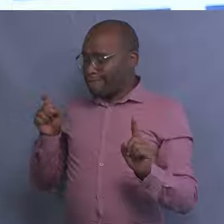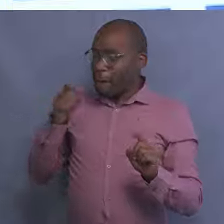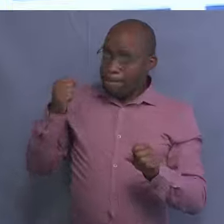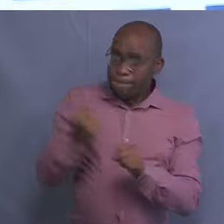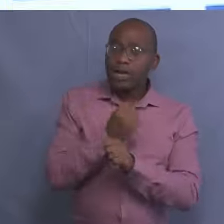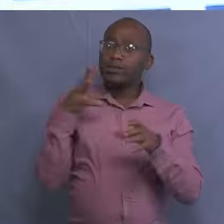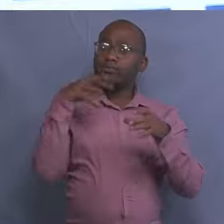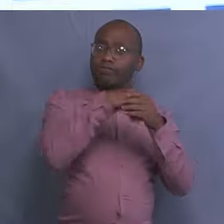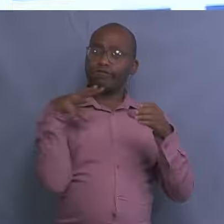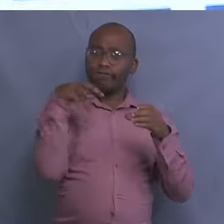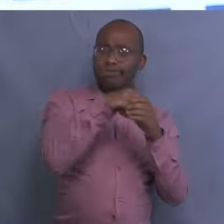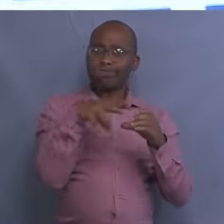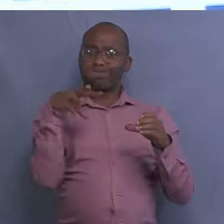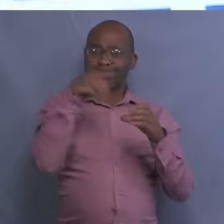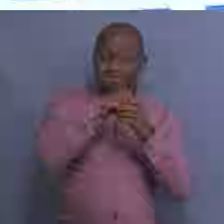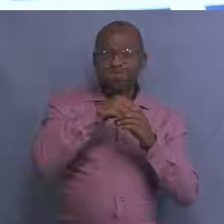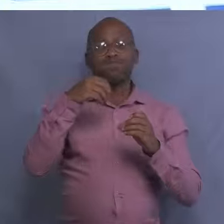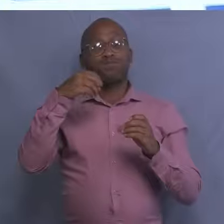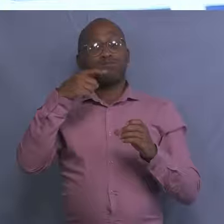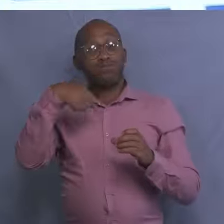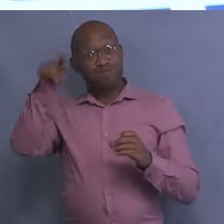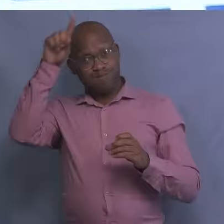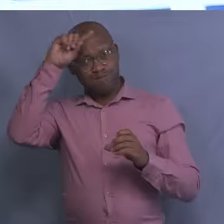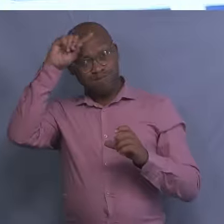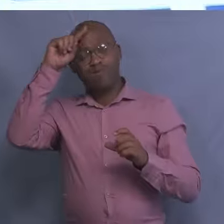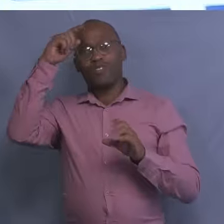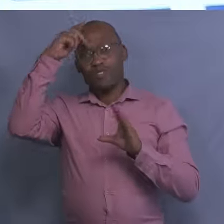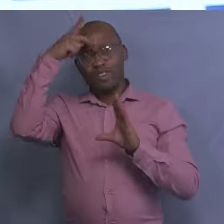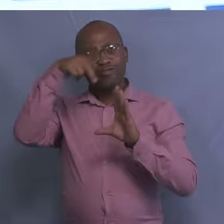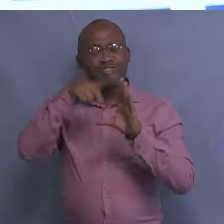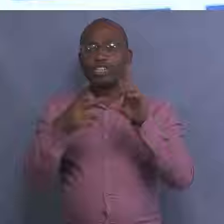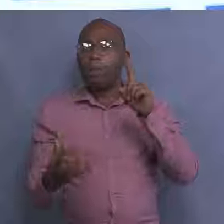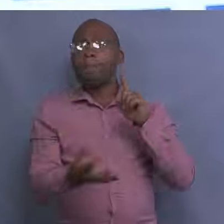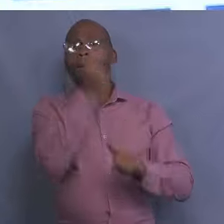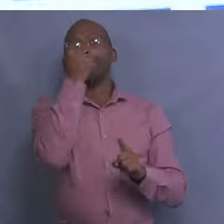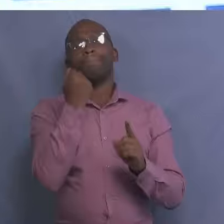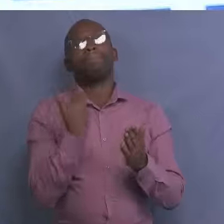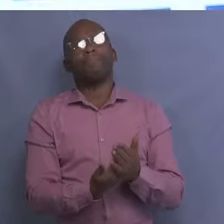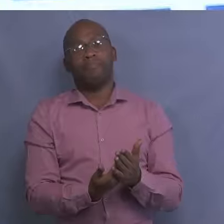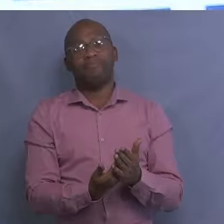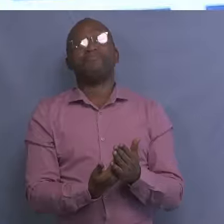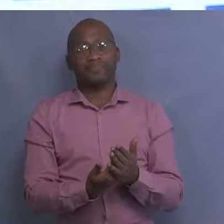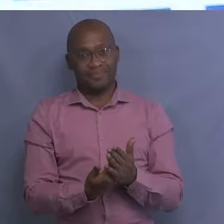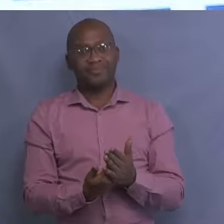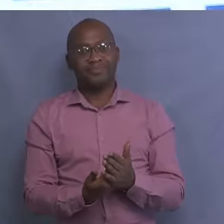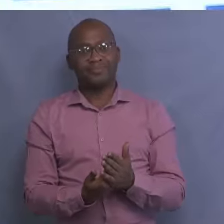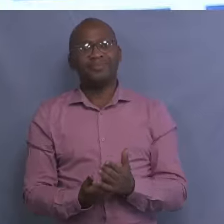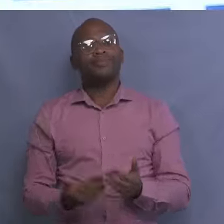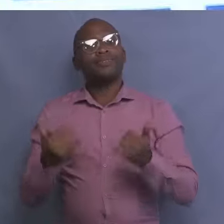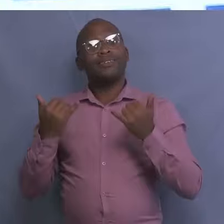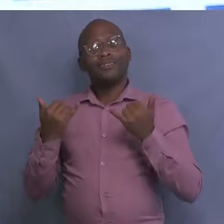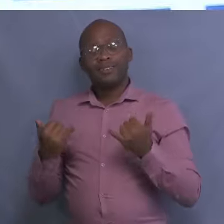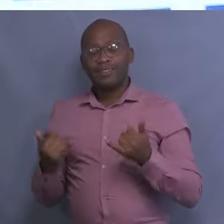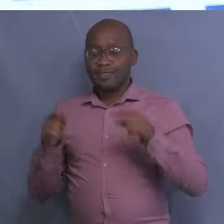contribution to play towards achieving a professional image. We have come to the end of our